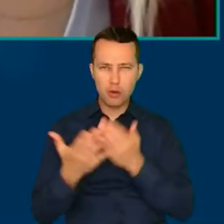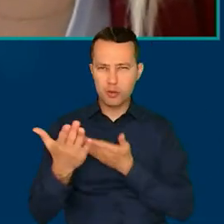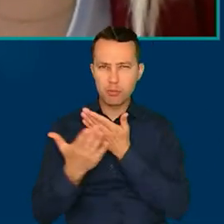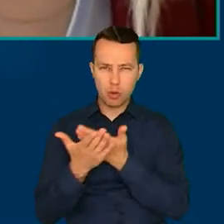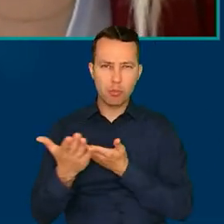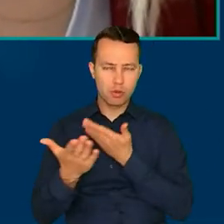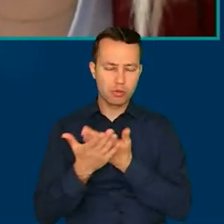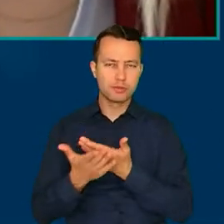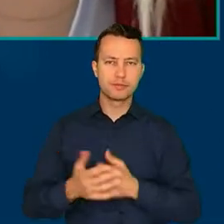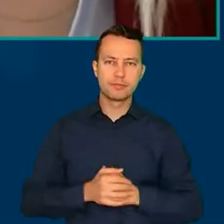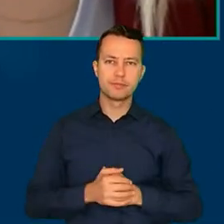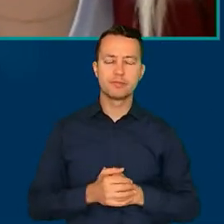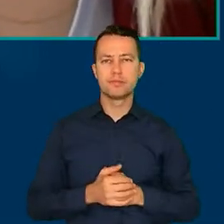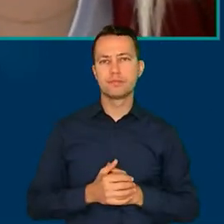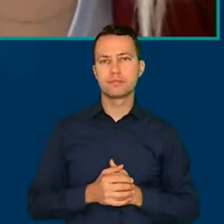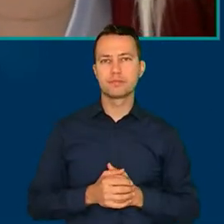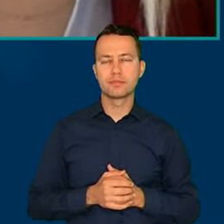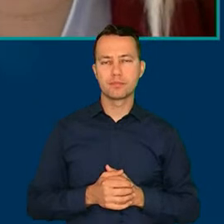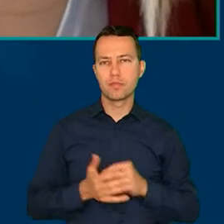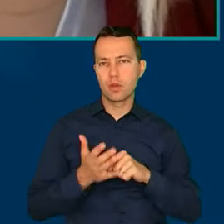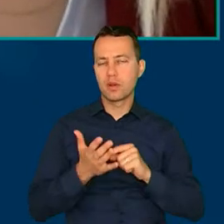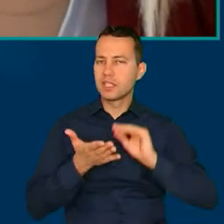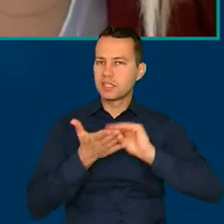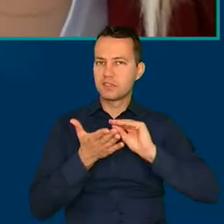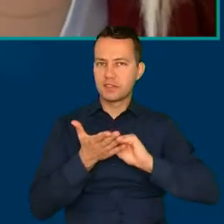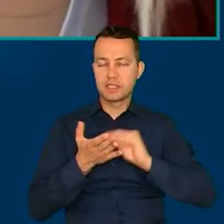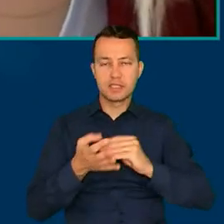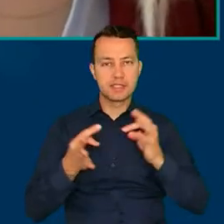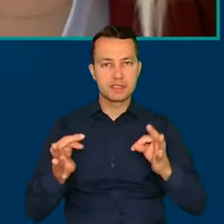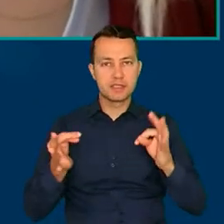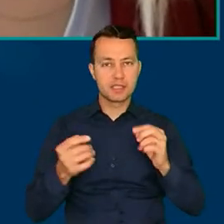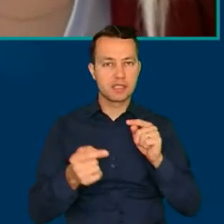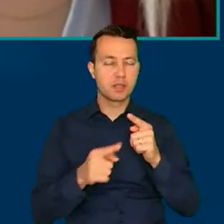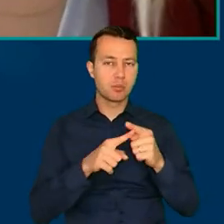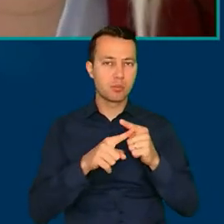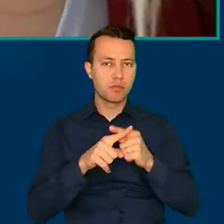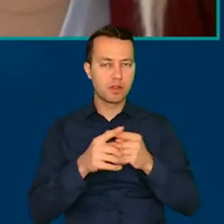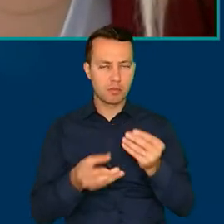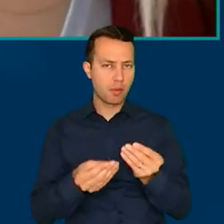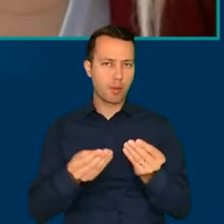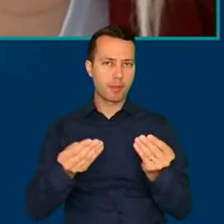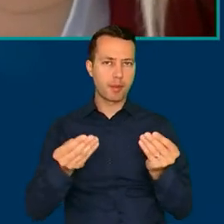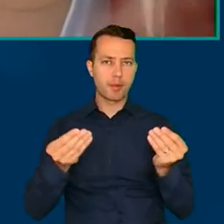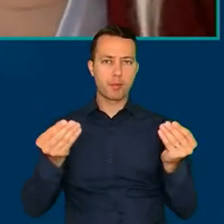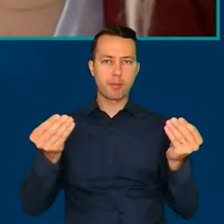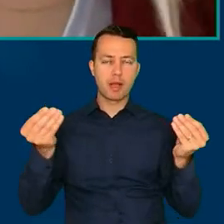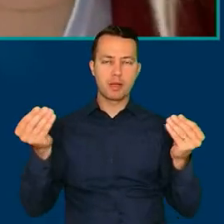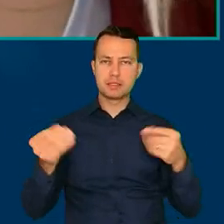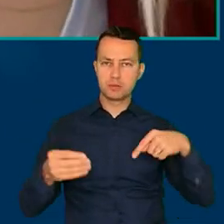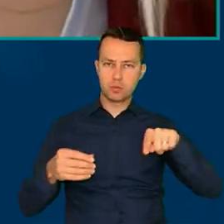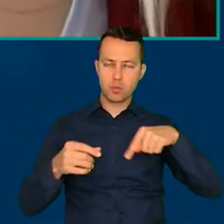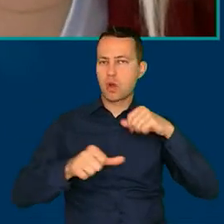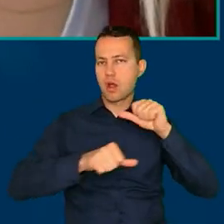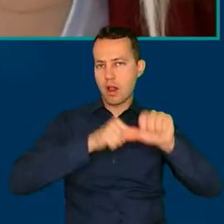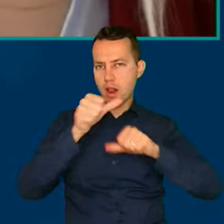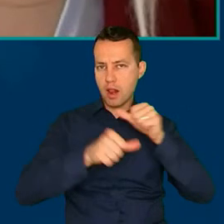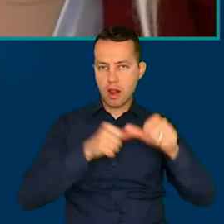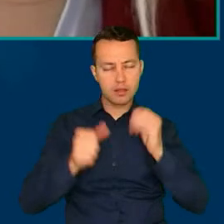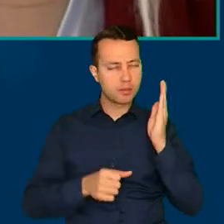it, I think, to continue for a couple of years. Broadly, we're seeing 3 different types of legal